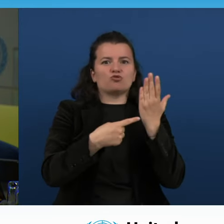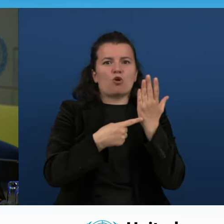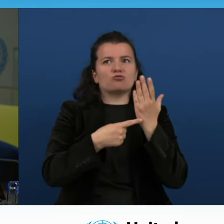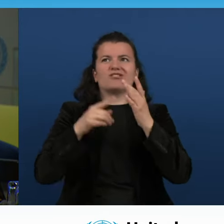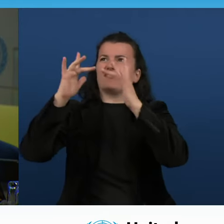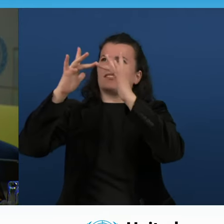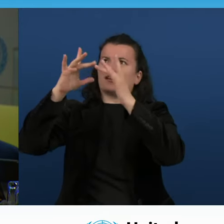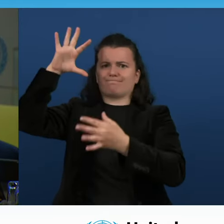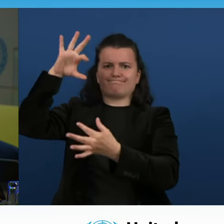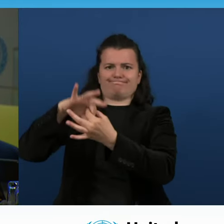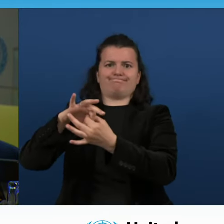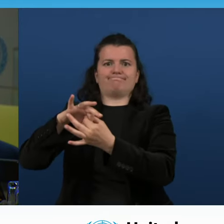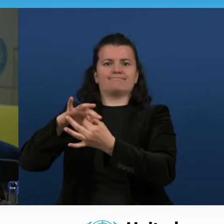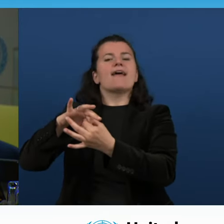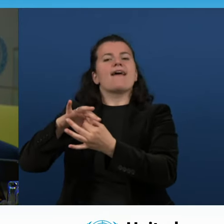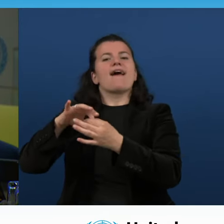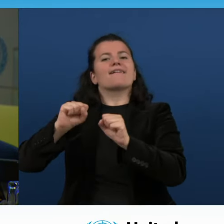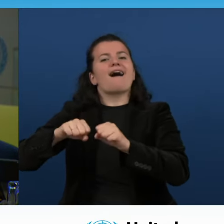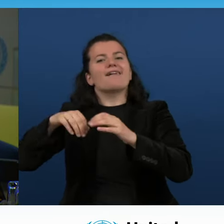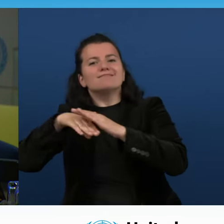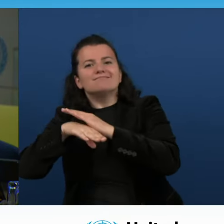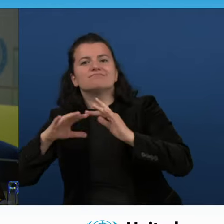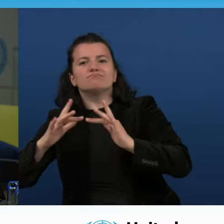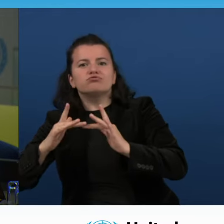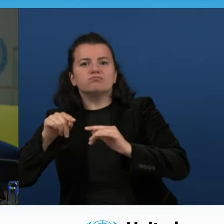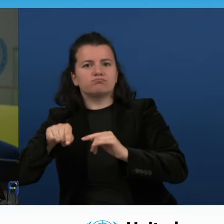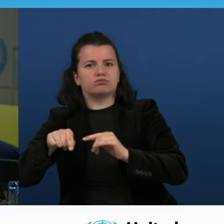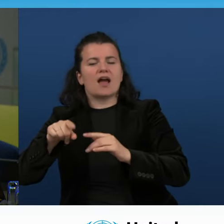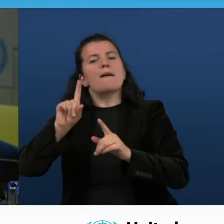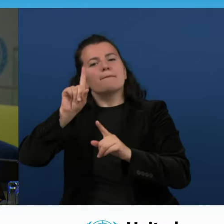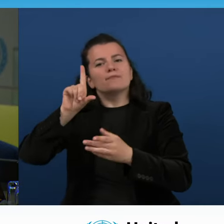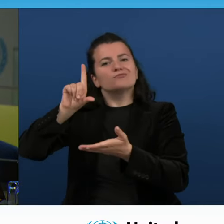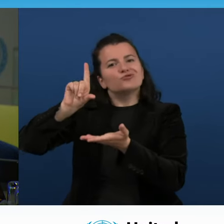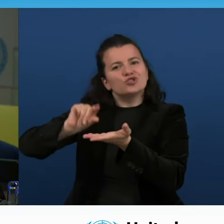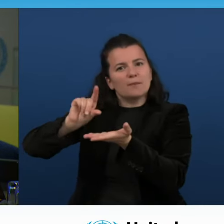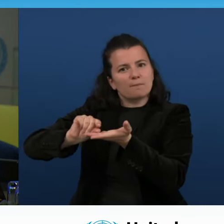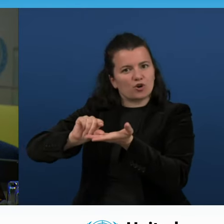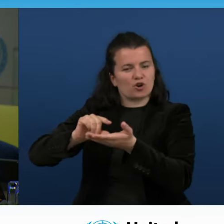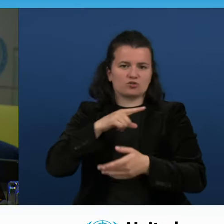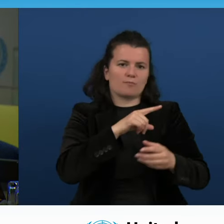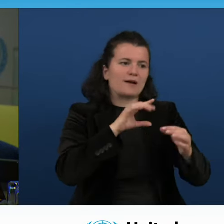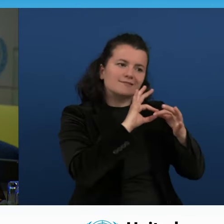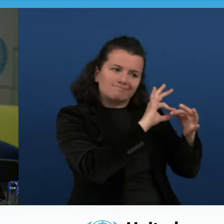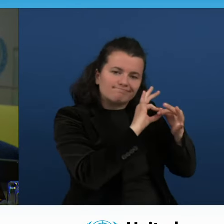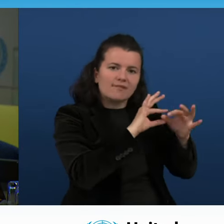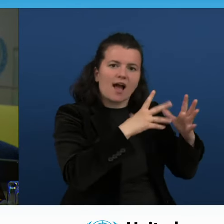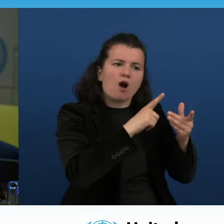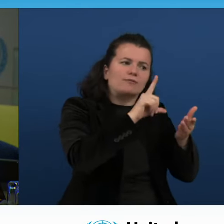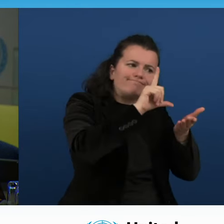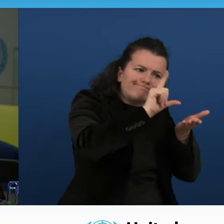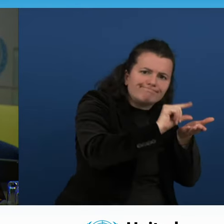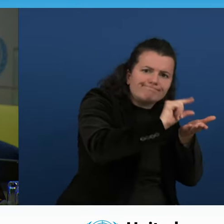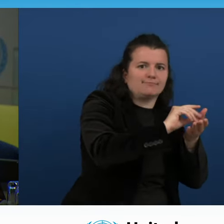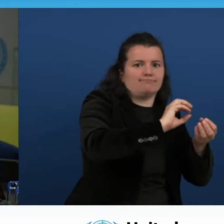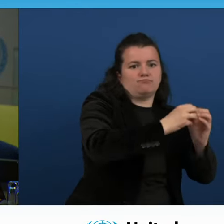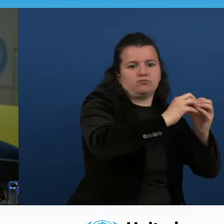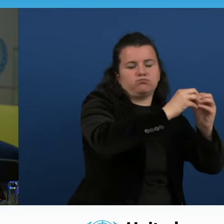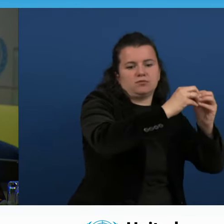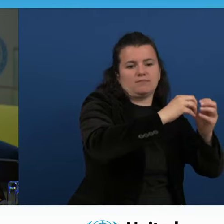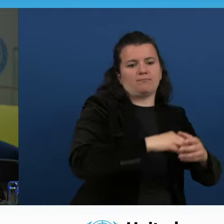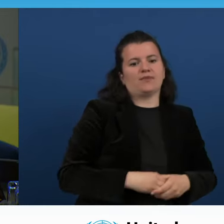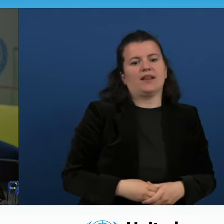of this shift. And you know, I'm talking about, for example, an innovation called the fixed wireless access, which is using radio wavelengths